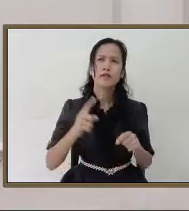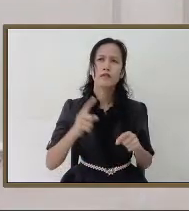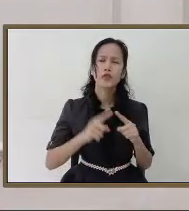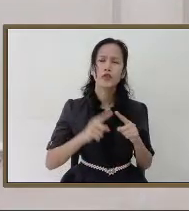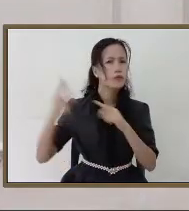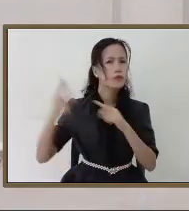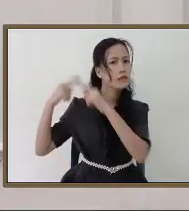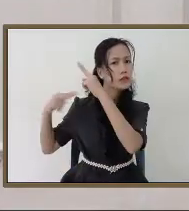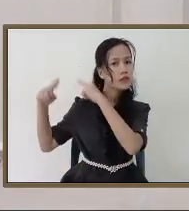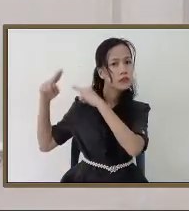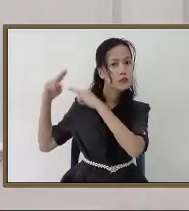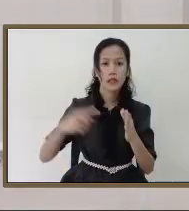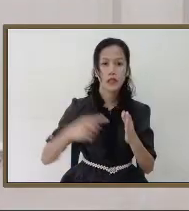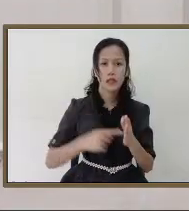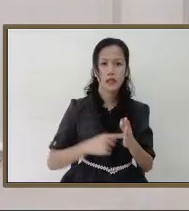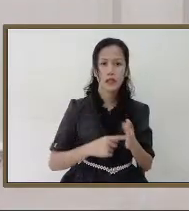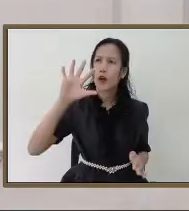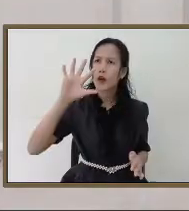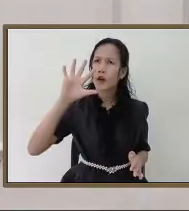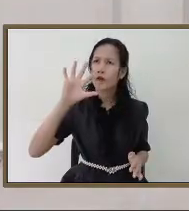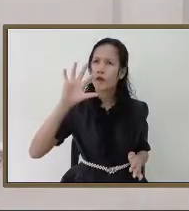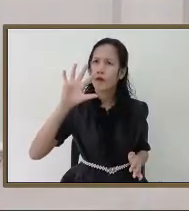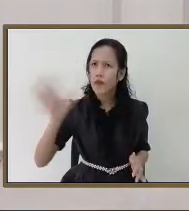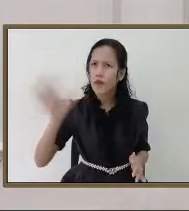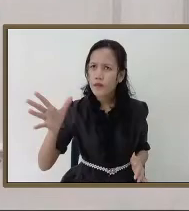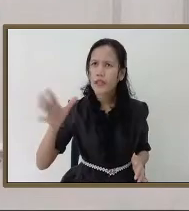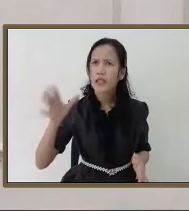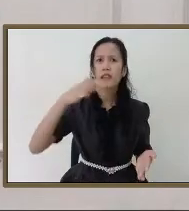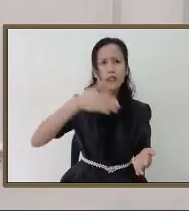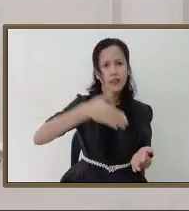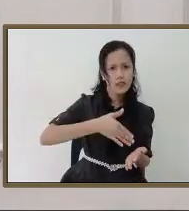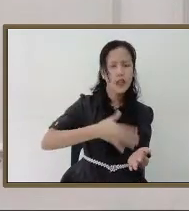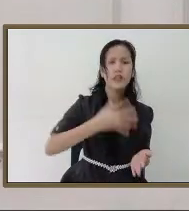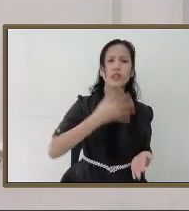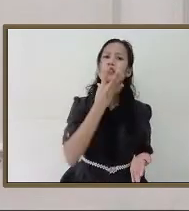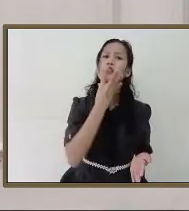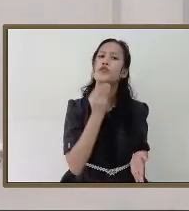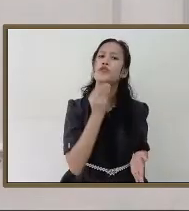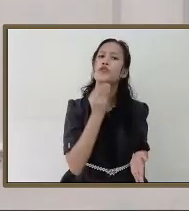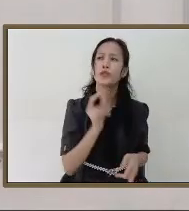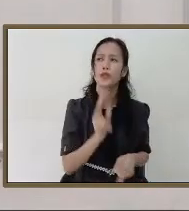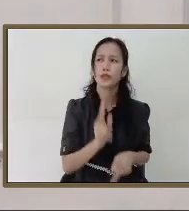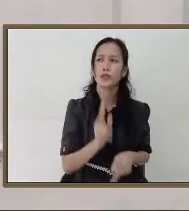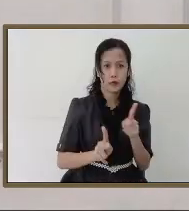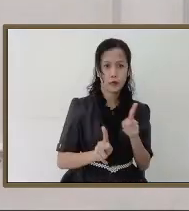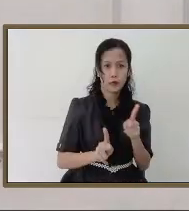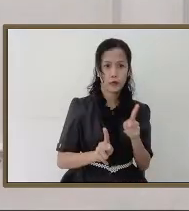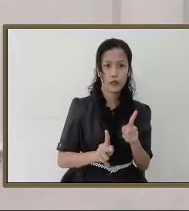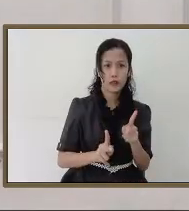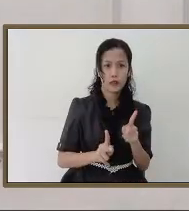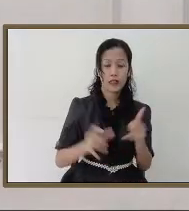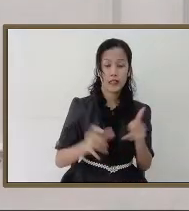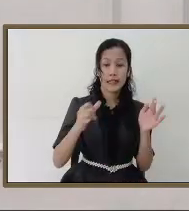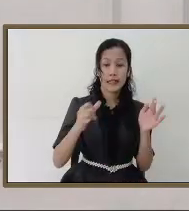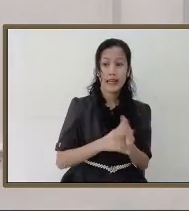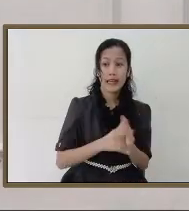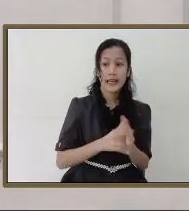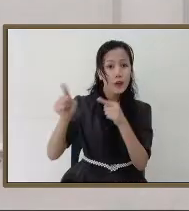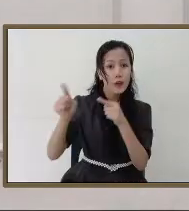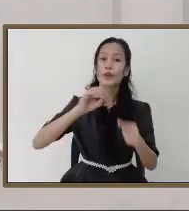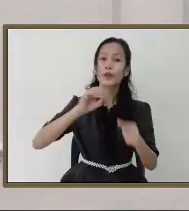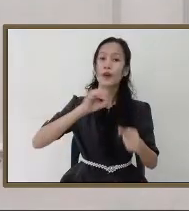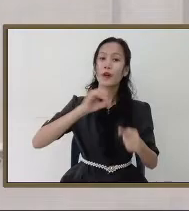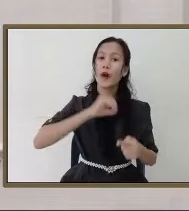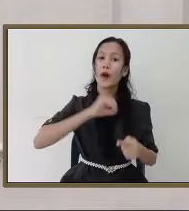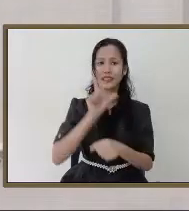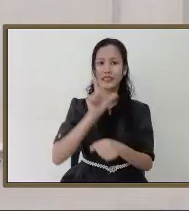it is 50,000 Jewish people ang bumalik sa kanilang lupain. 50,000 Jews that